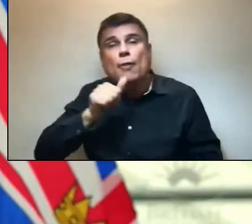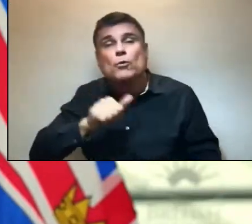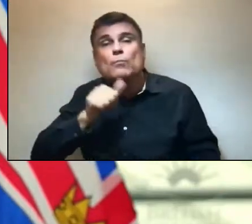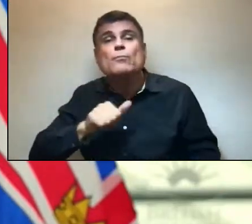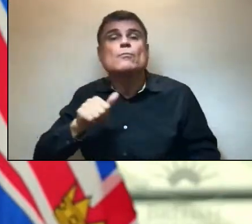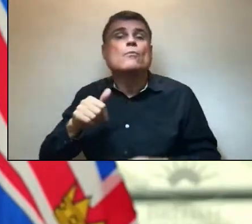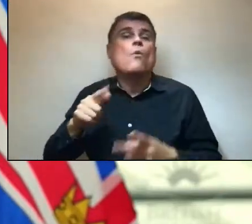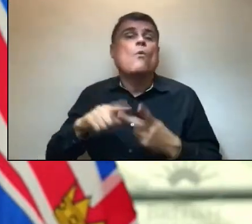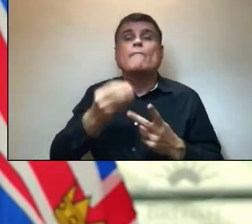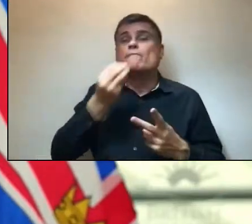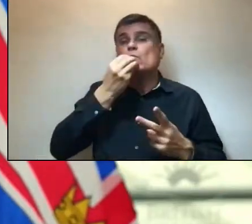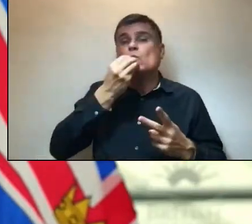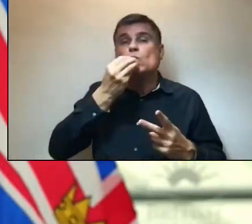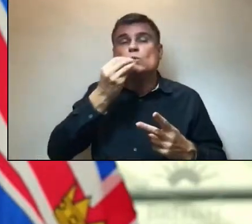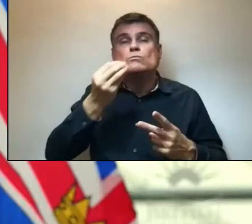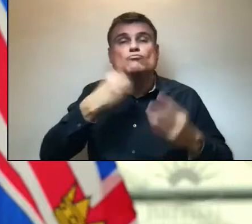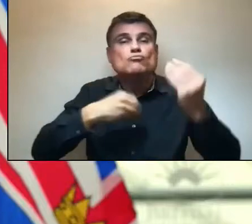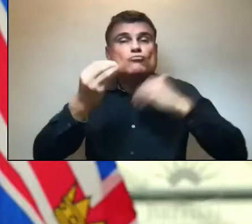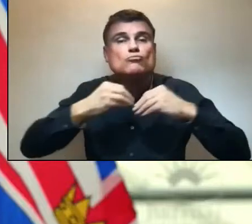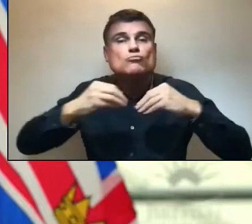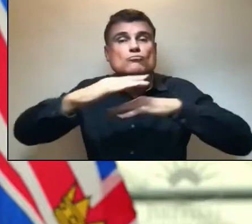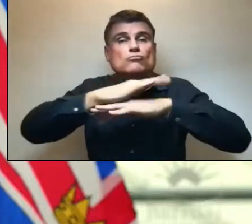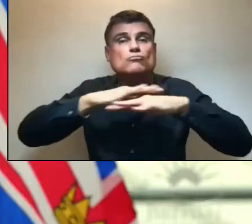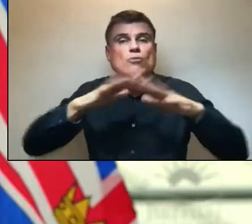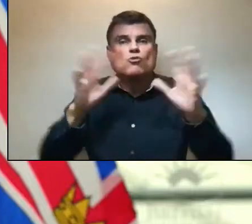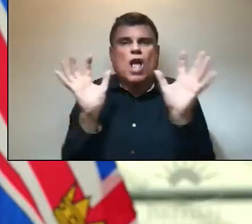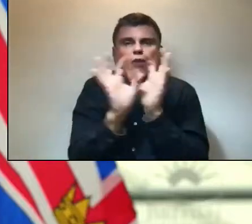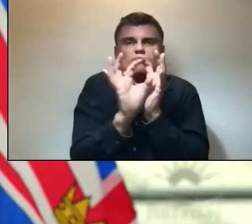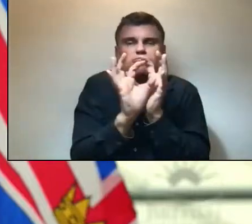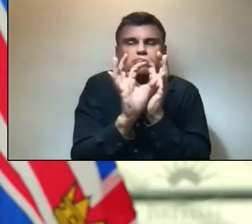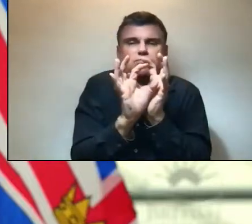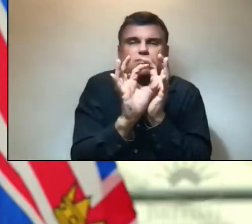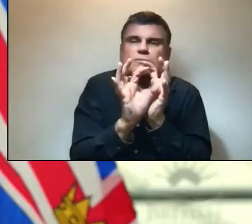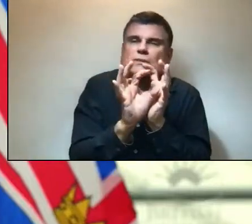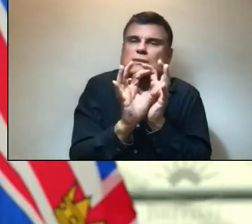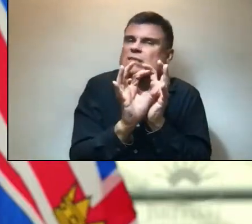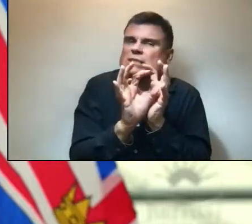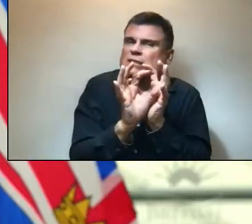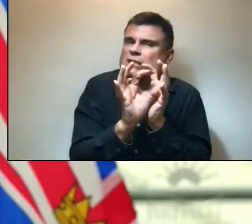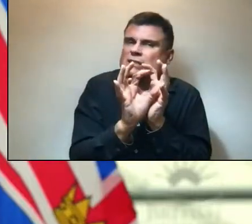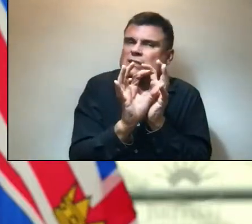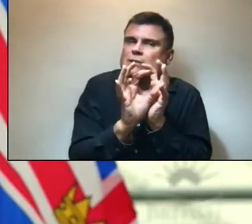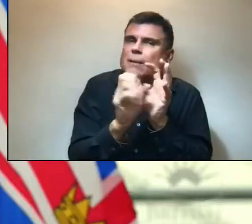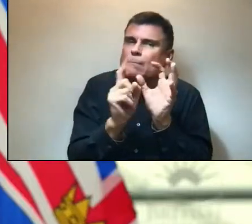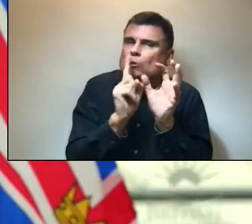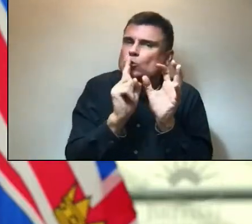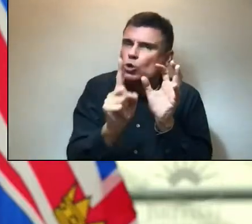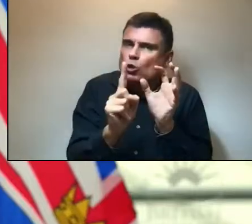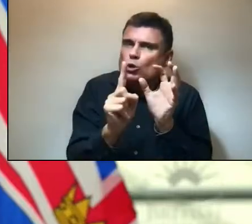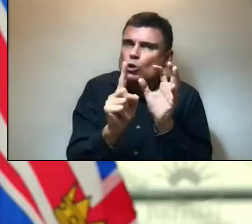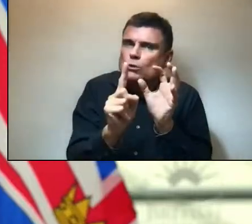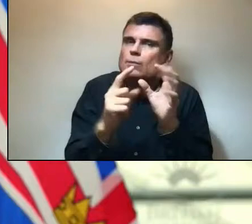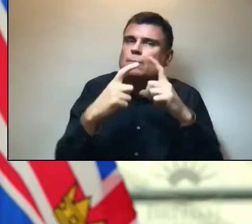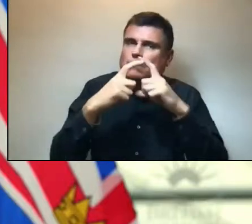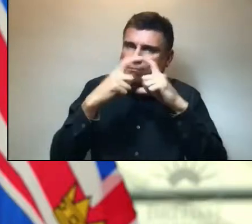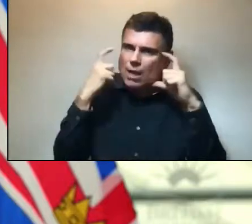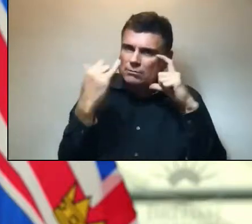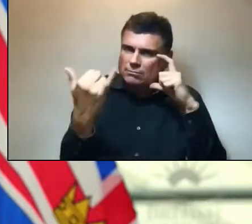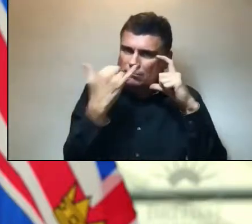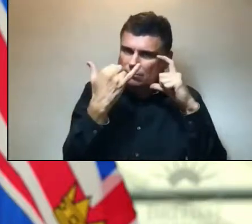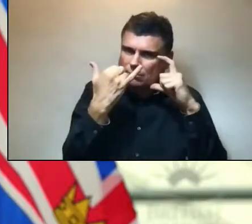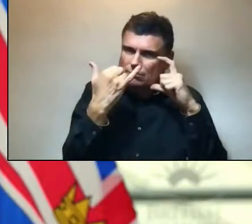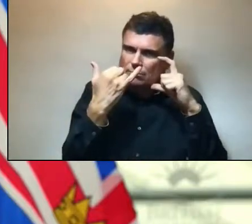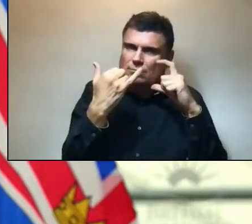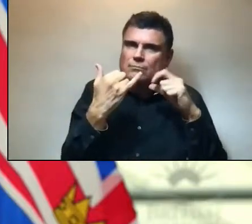short period of time. Making sure that we are checking the QR code in those events. Those are important things. And if you are